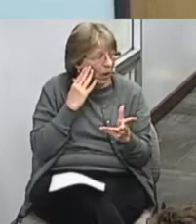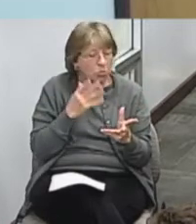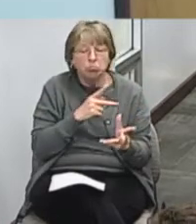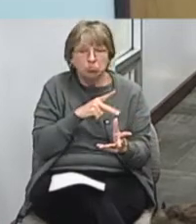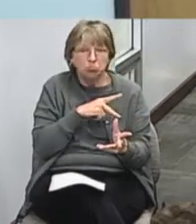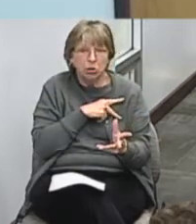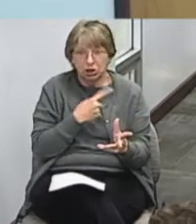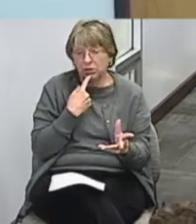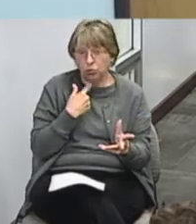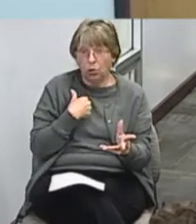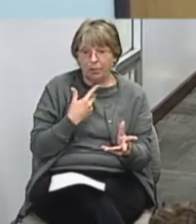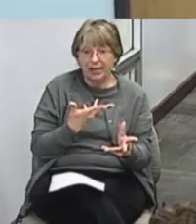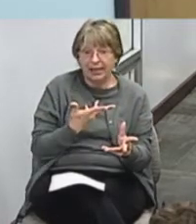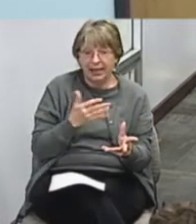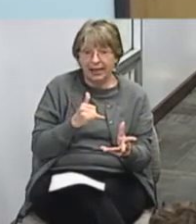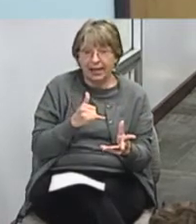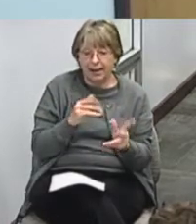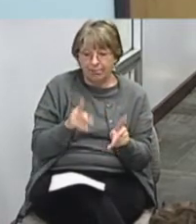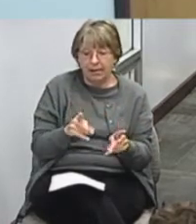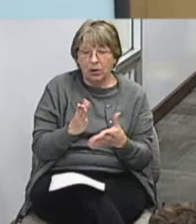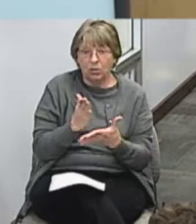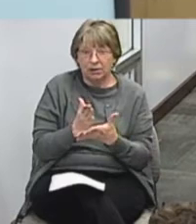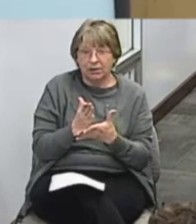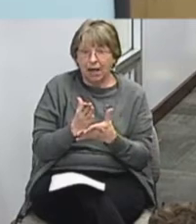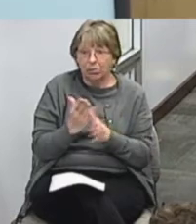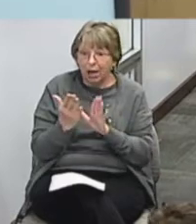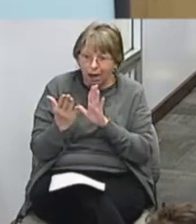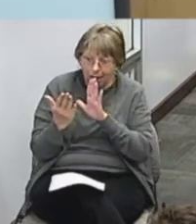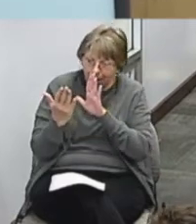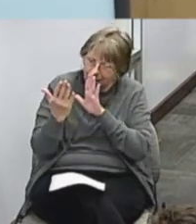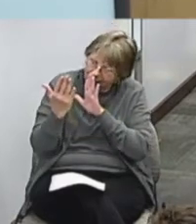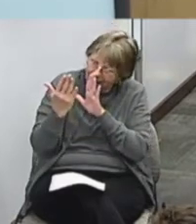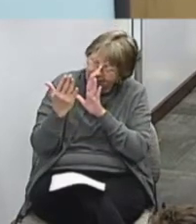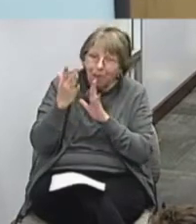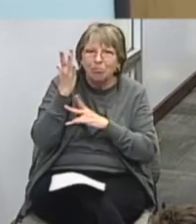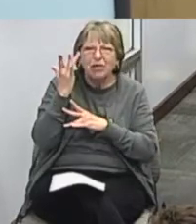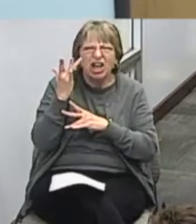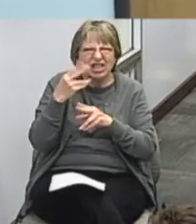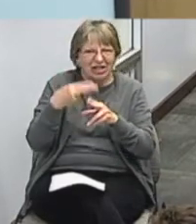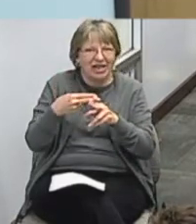personally that people will stop in front of his store just because of the name.